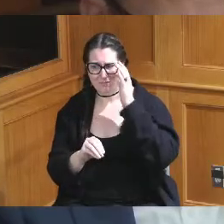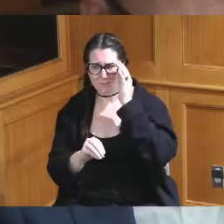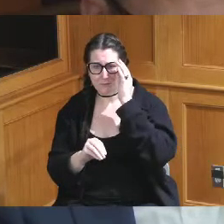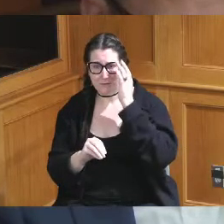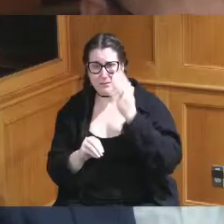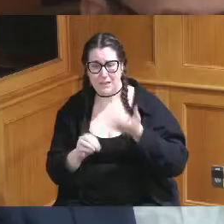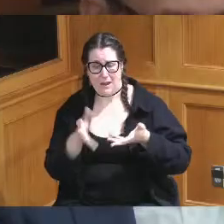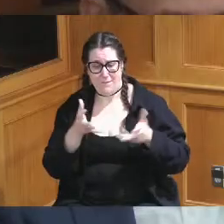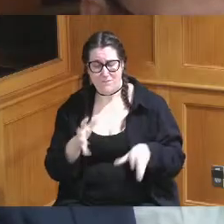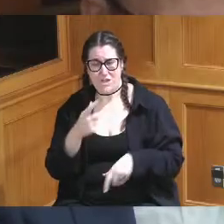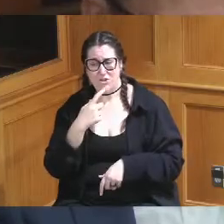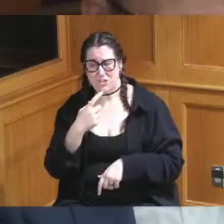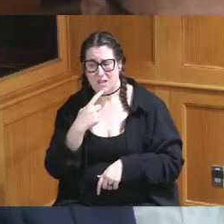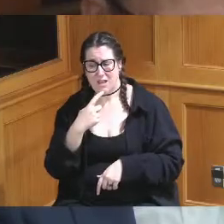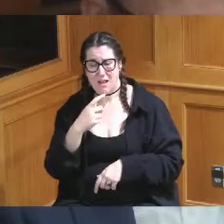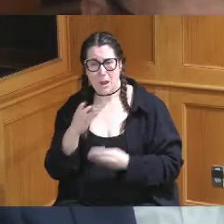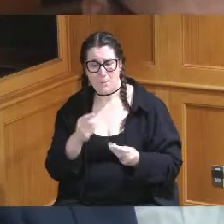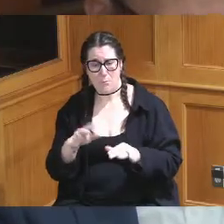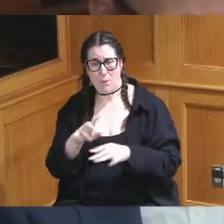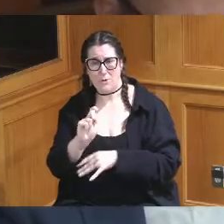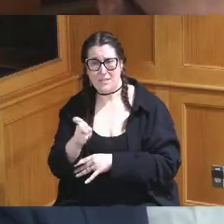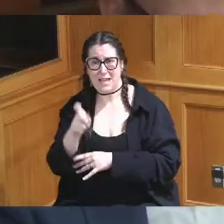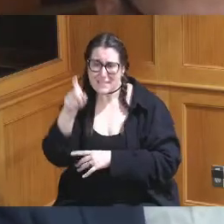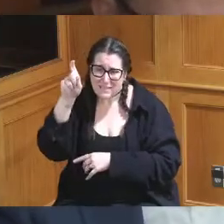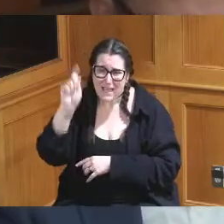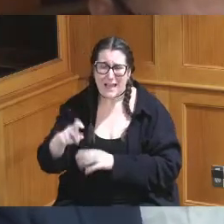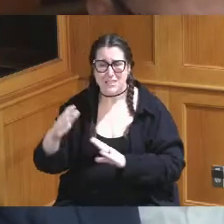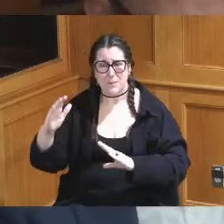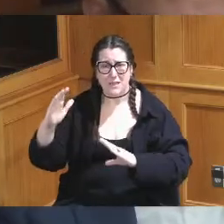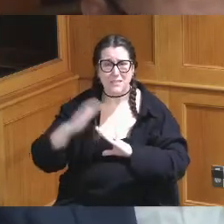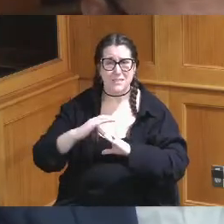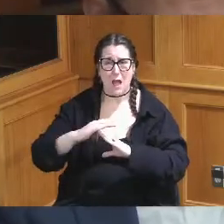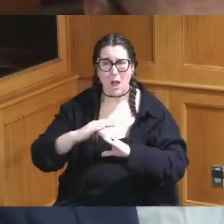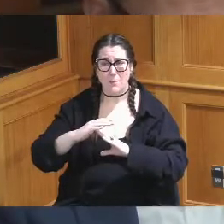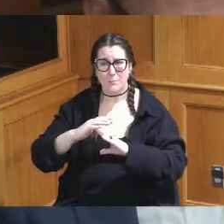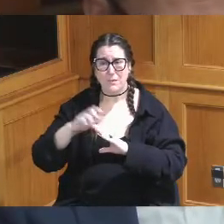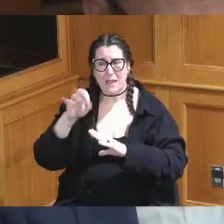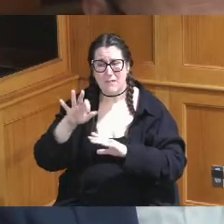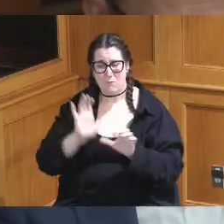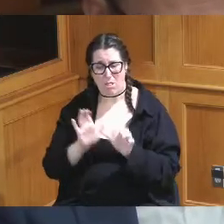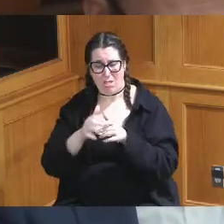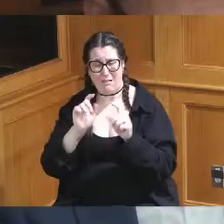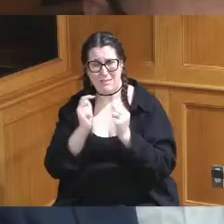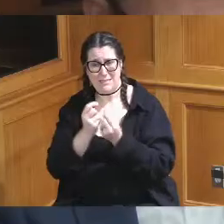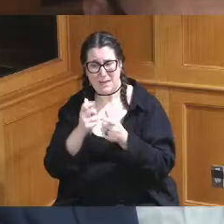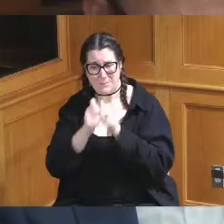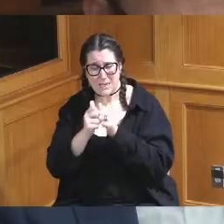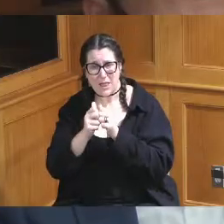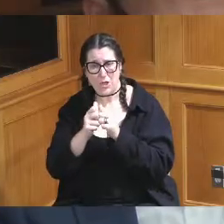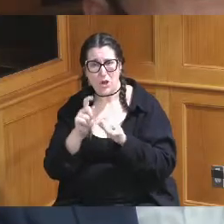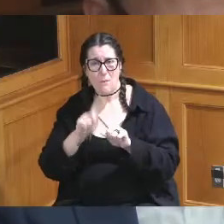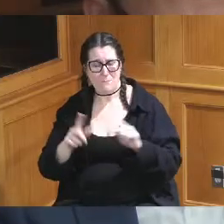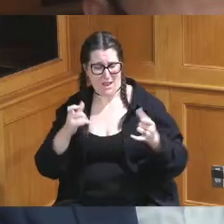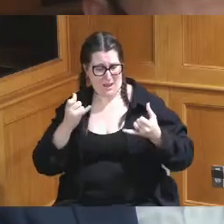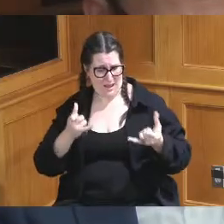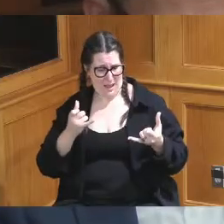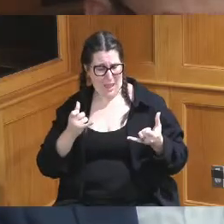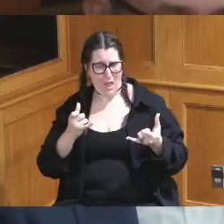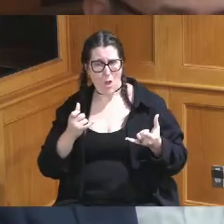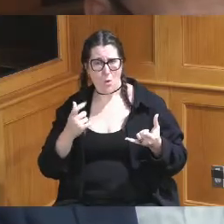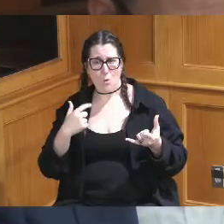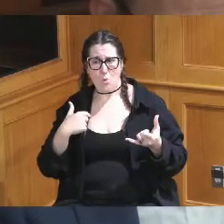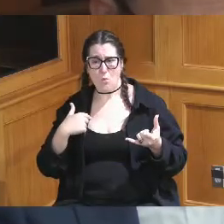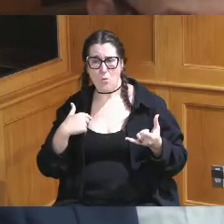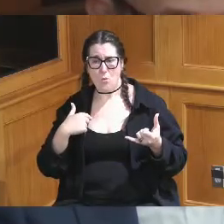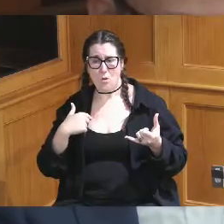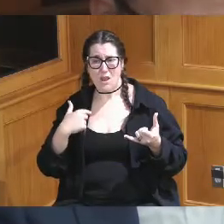And like I said, property taxes has to be one of the top issues if they got to put a task force together. But we don't have to go to the task force. We can